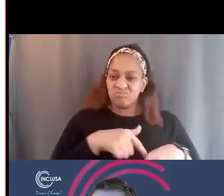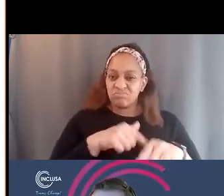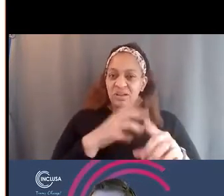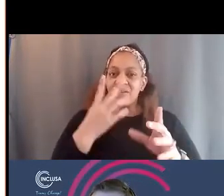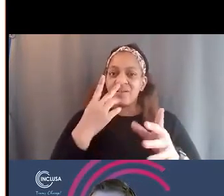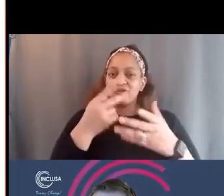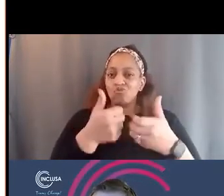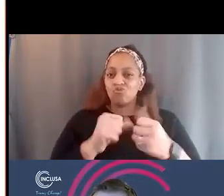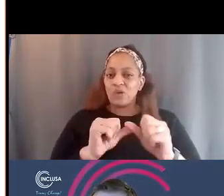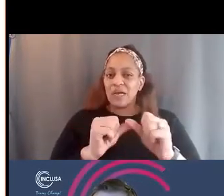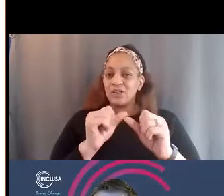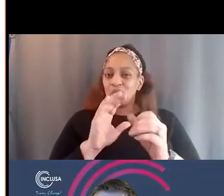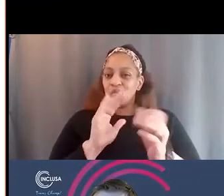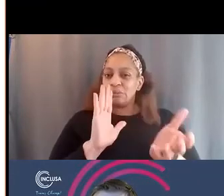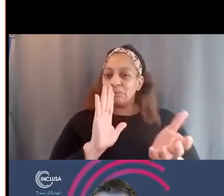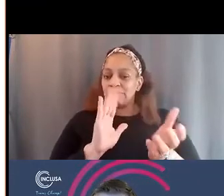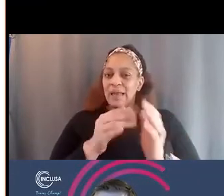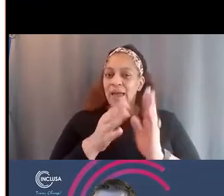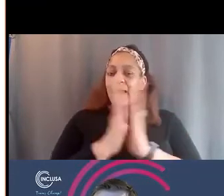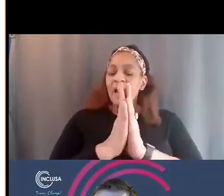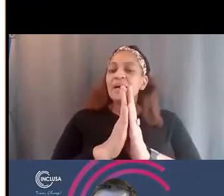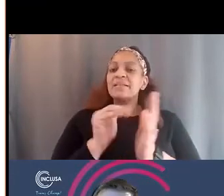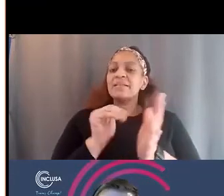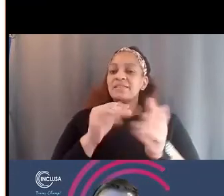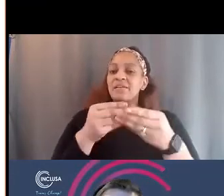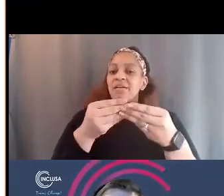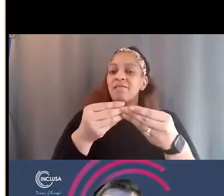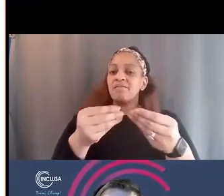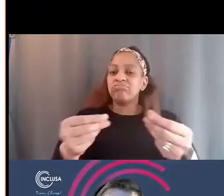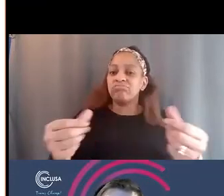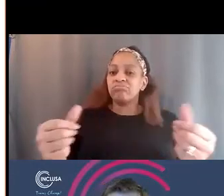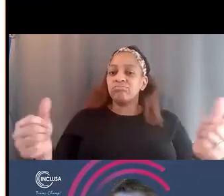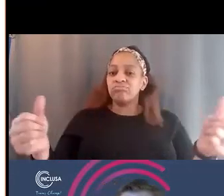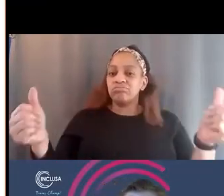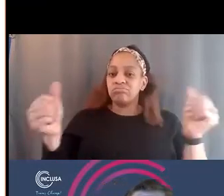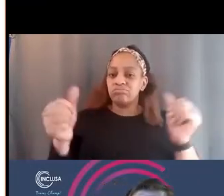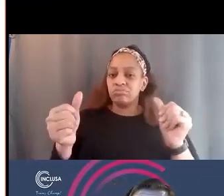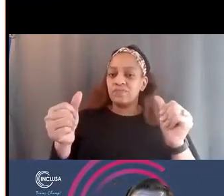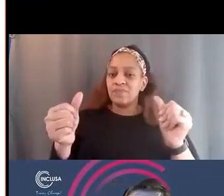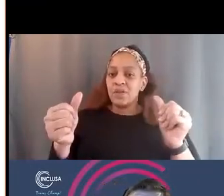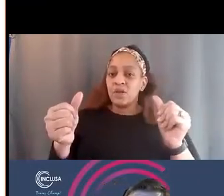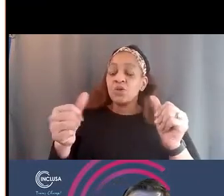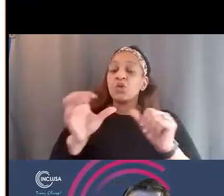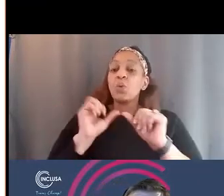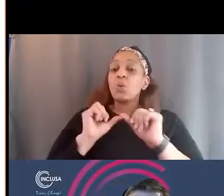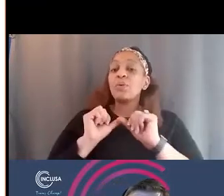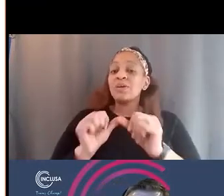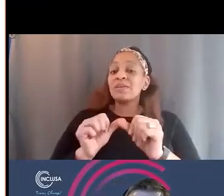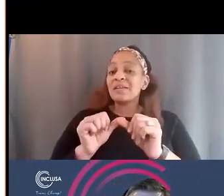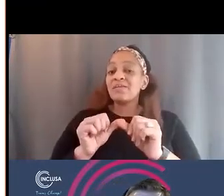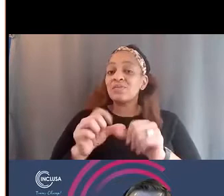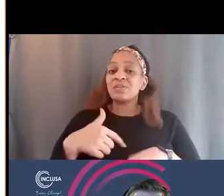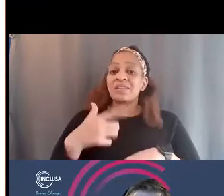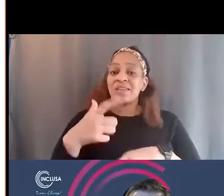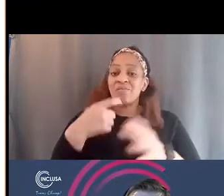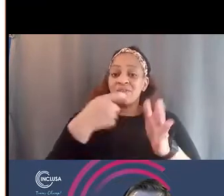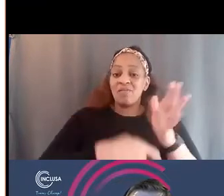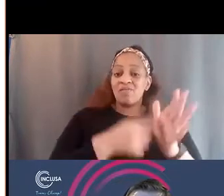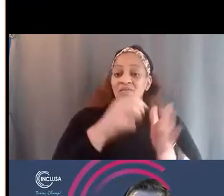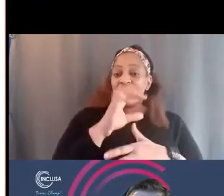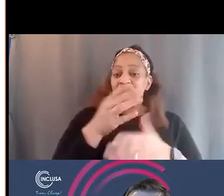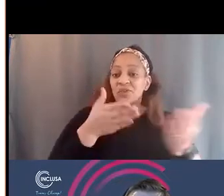fade and continue to fade. And the way we were continuing fee for service, essentially asking them